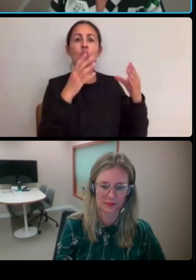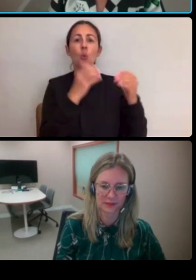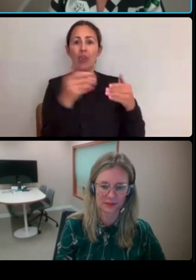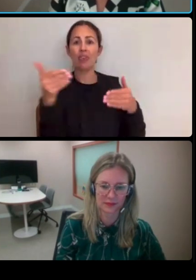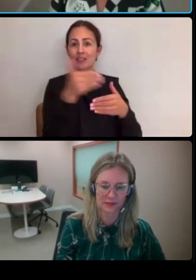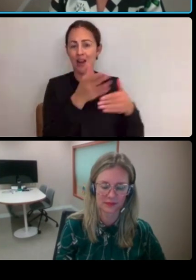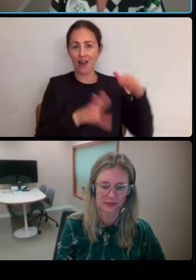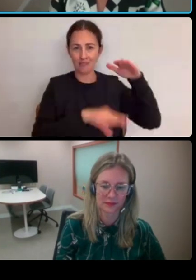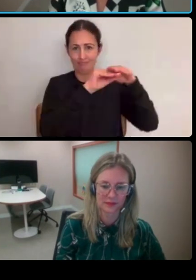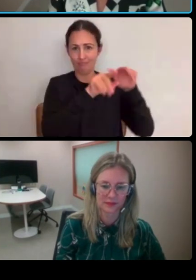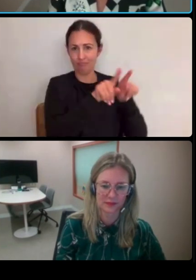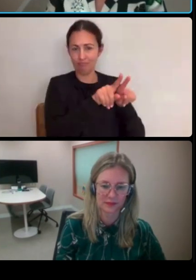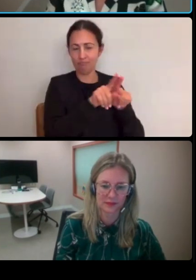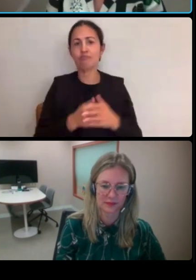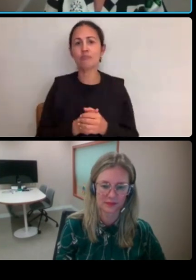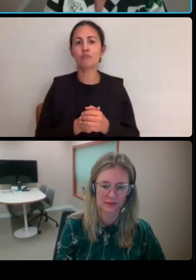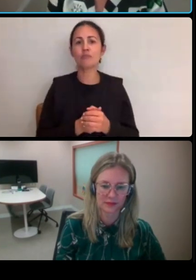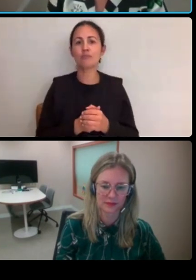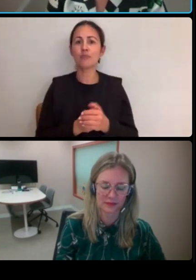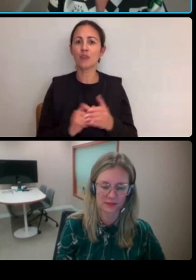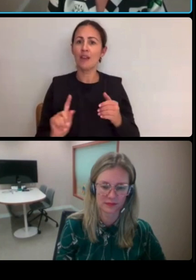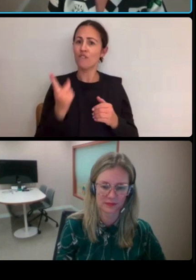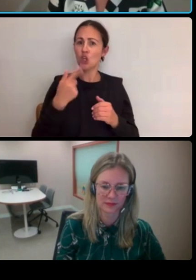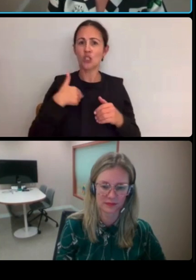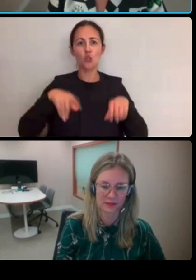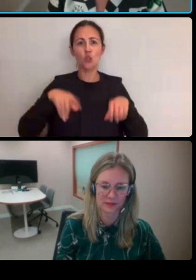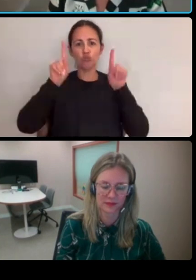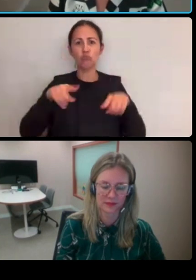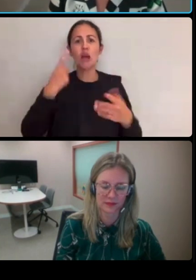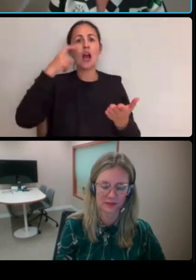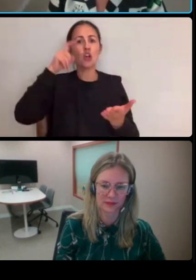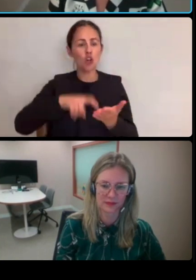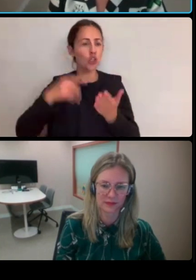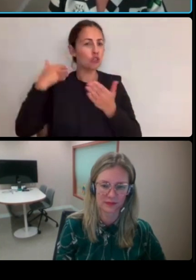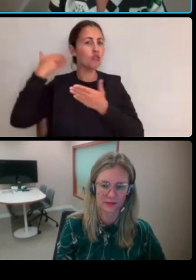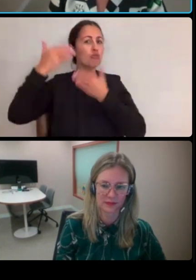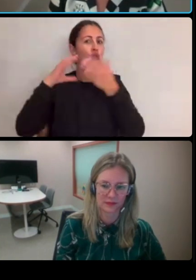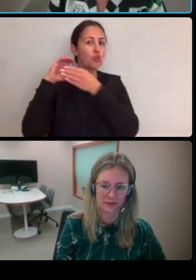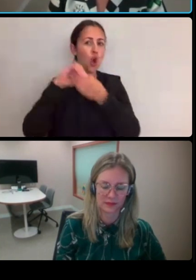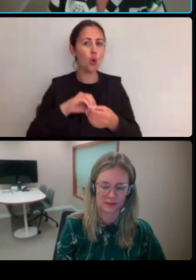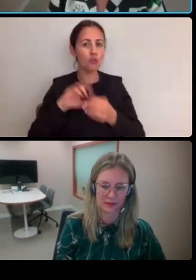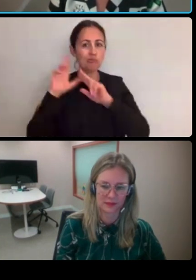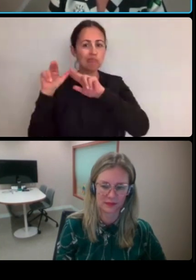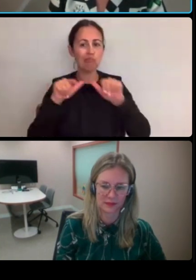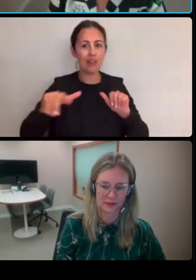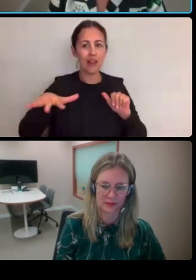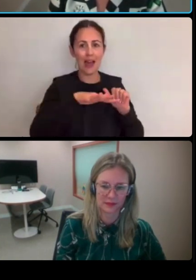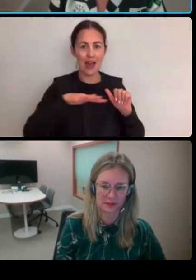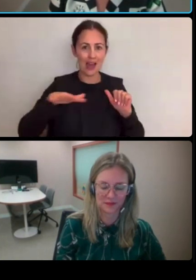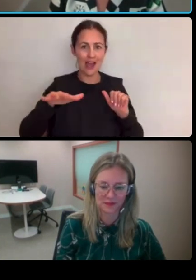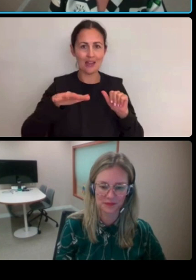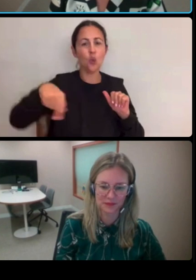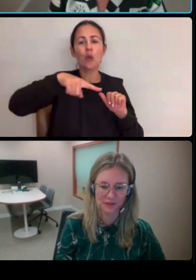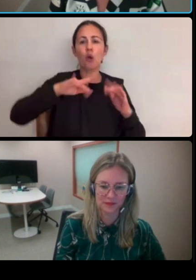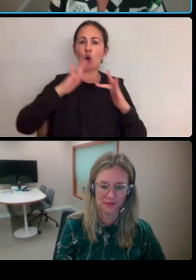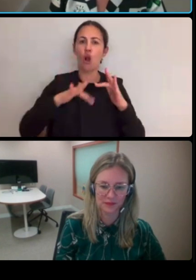sharing. I would like to begin by acknowledging the traditional owners and custodians of the land we are virtually meeting on today. Mel